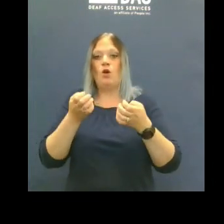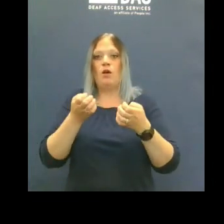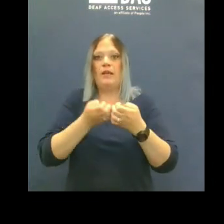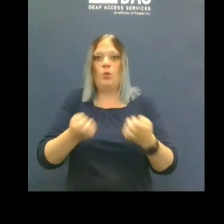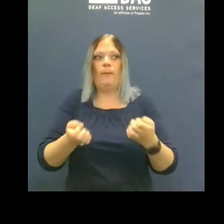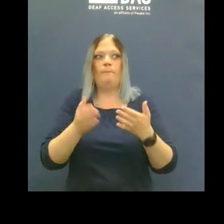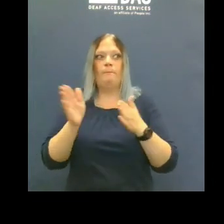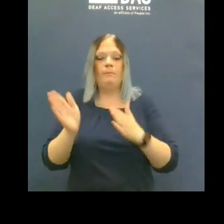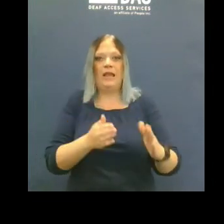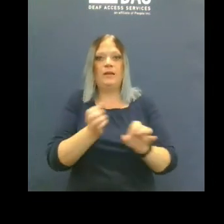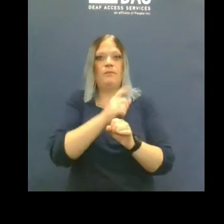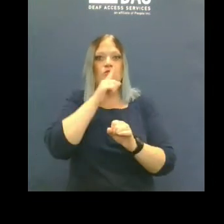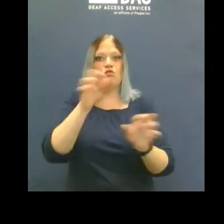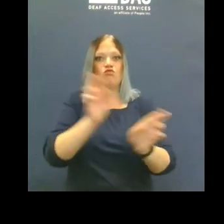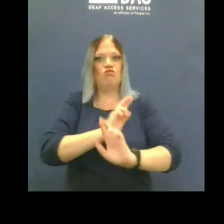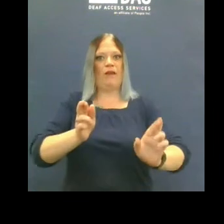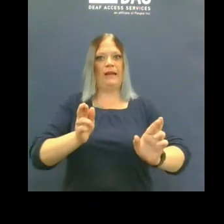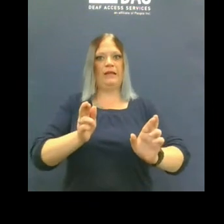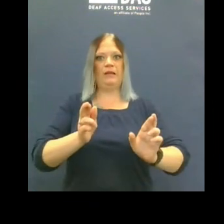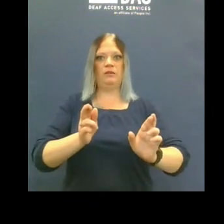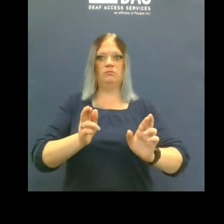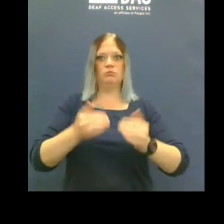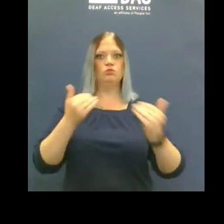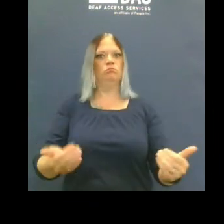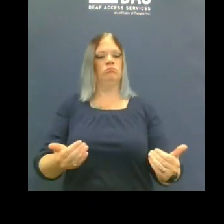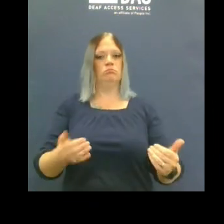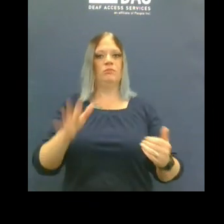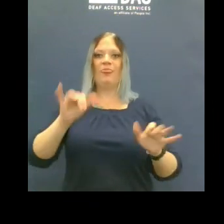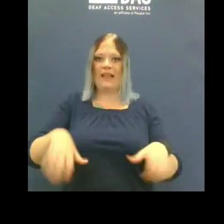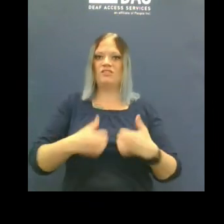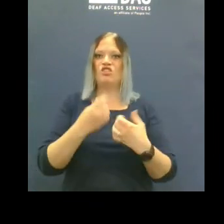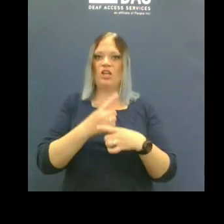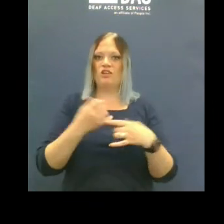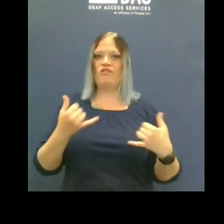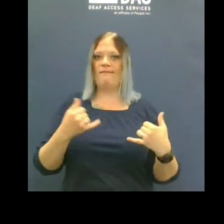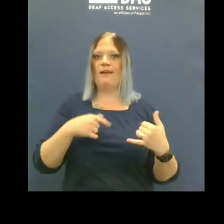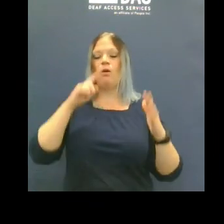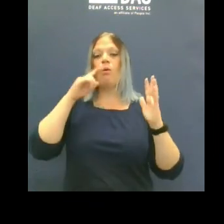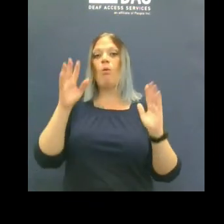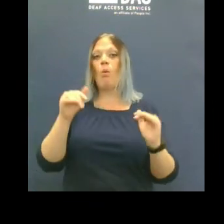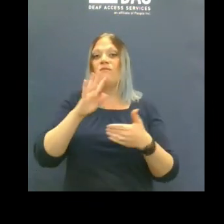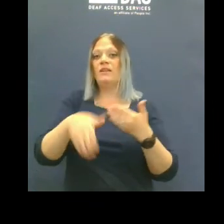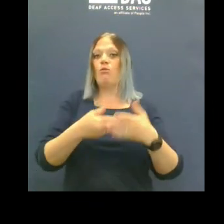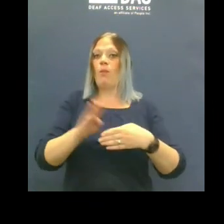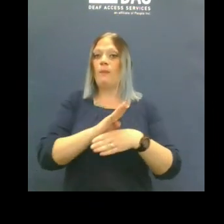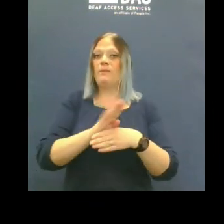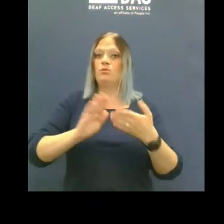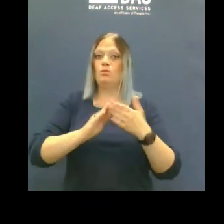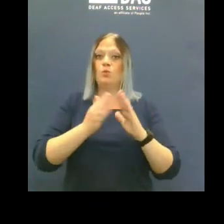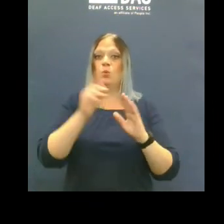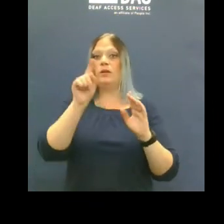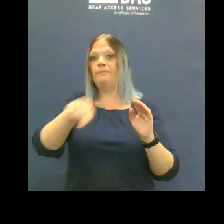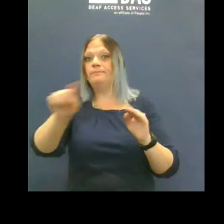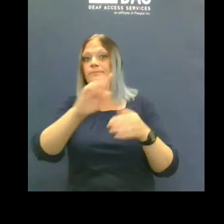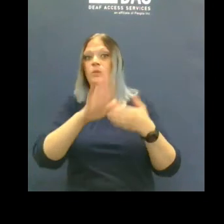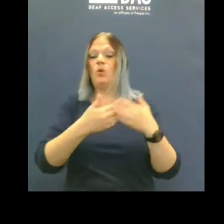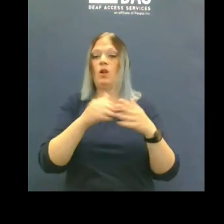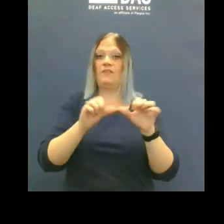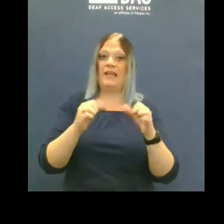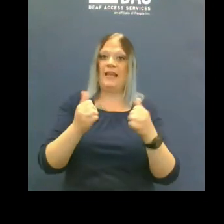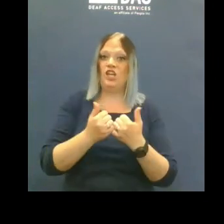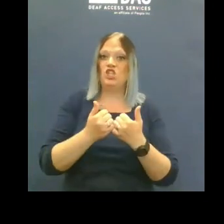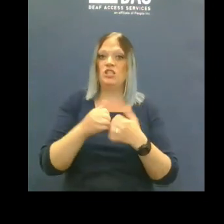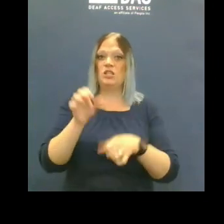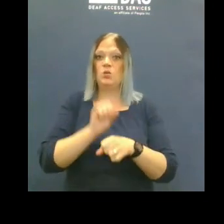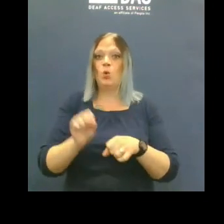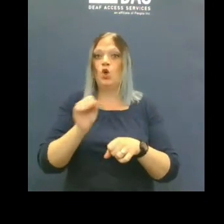making sure that we're ready to go for those phases? I think that's the challenge right now, and hopefully all of the business community out there and all of the agencies